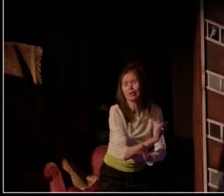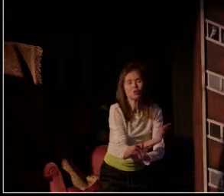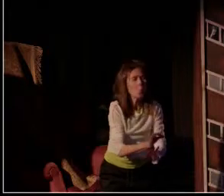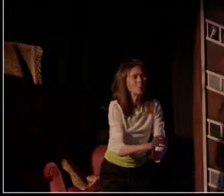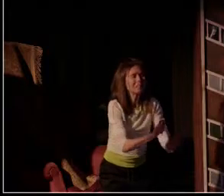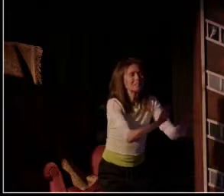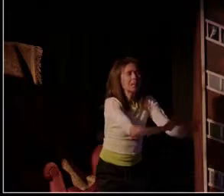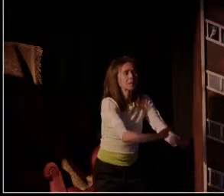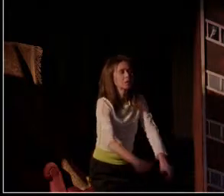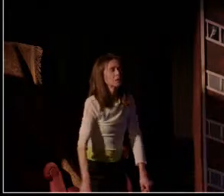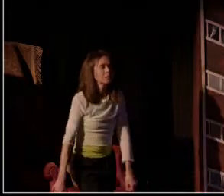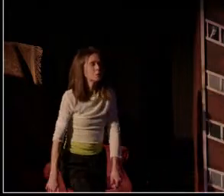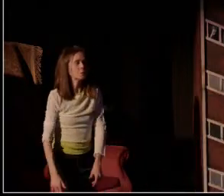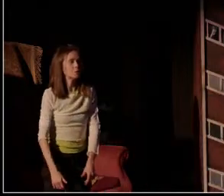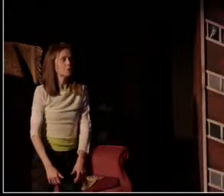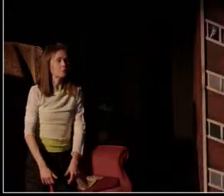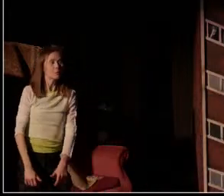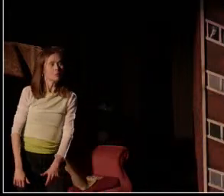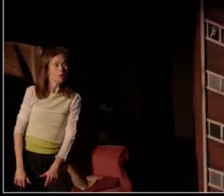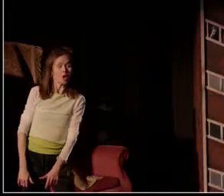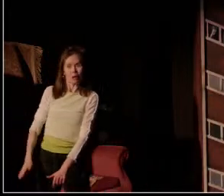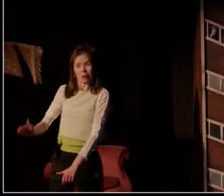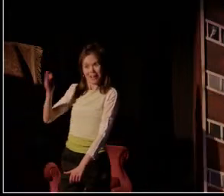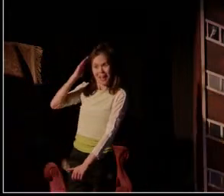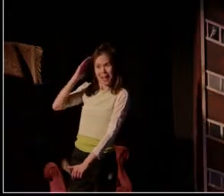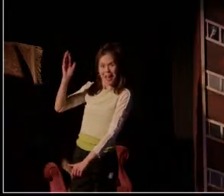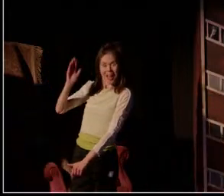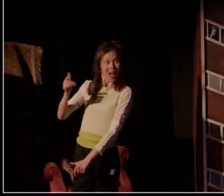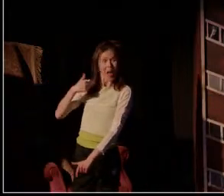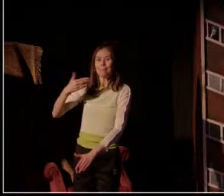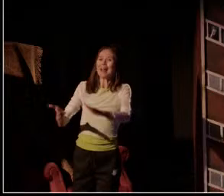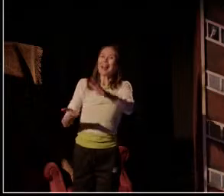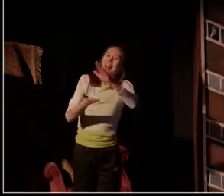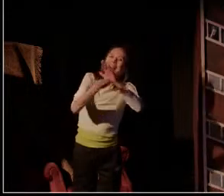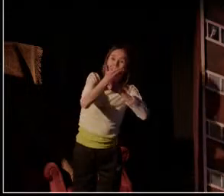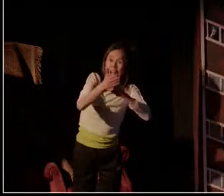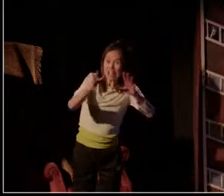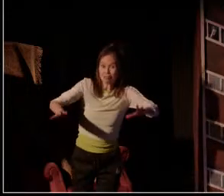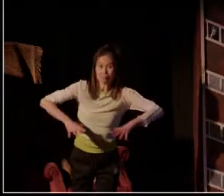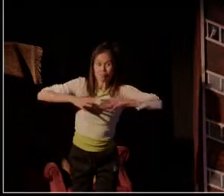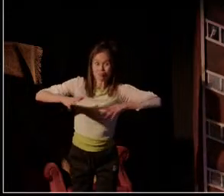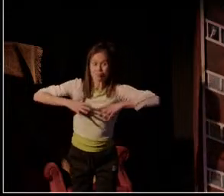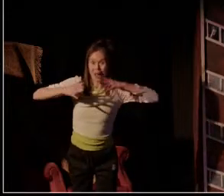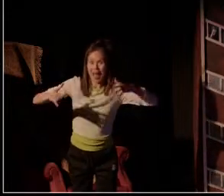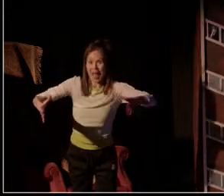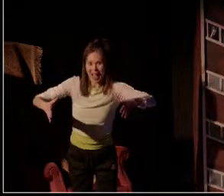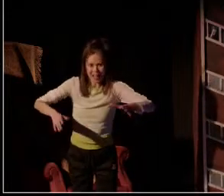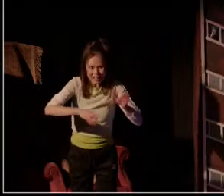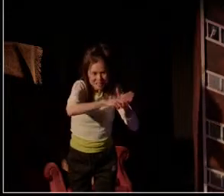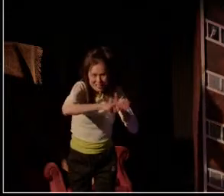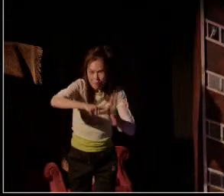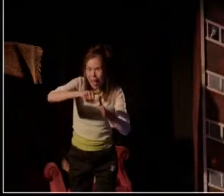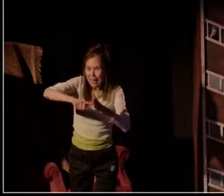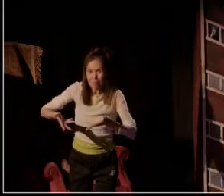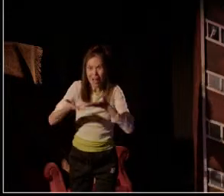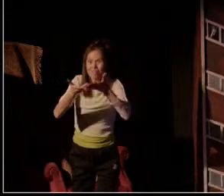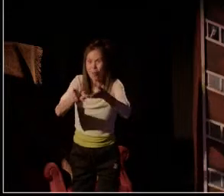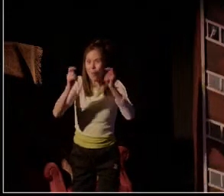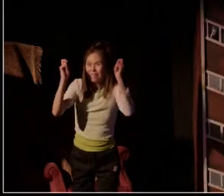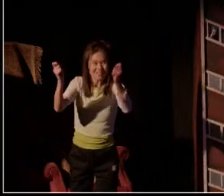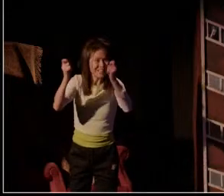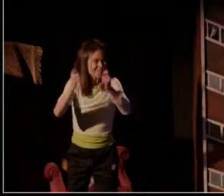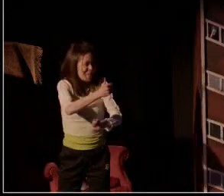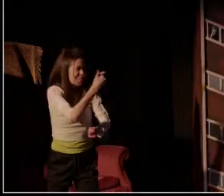Stay. Then fare thee well. I'll go buy spices for our sheep shearing feast. Oh, may you prosper,